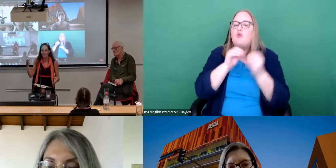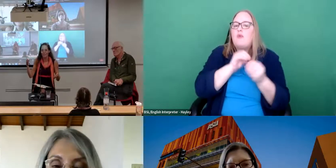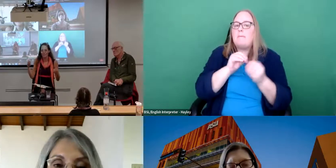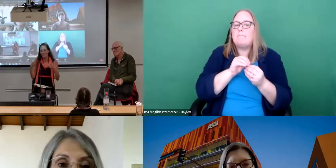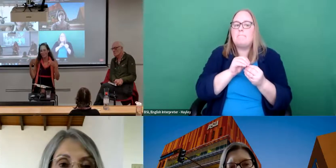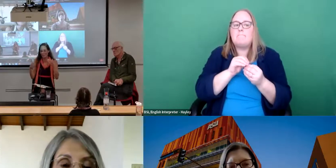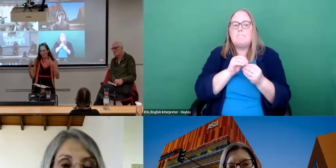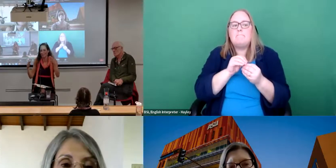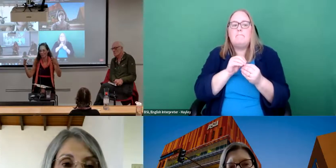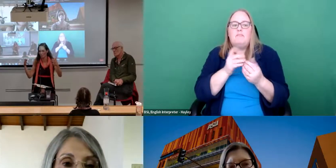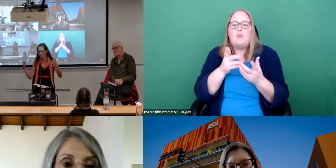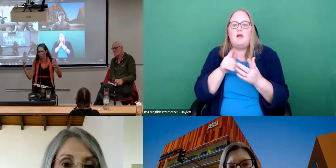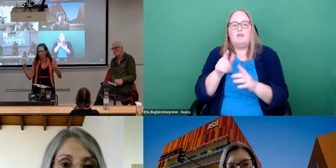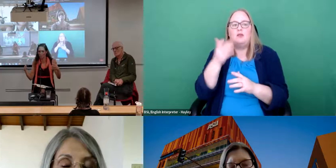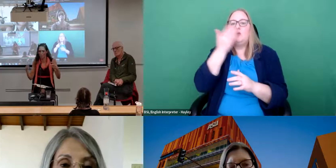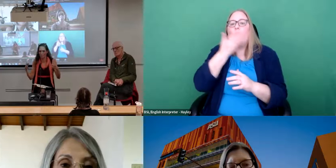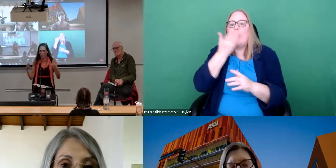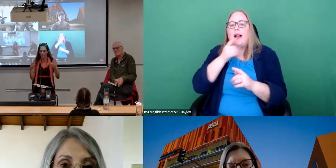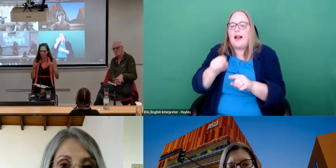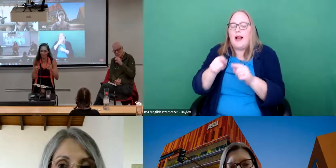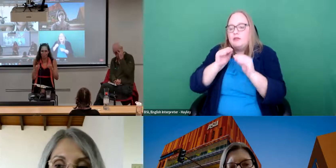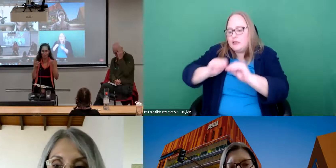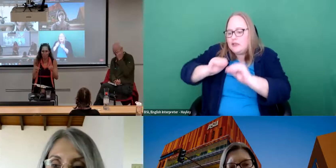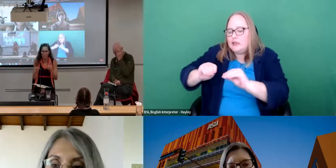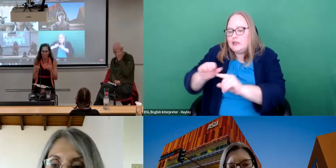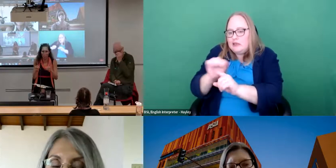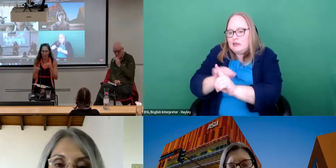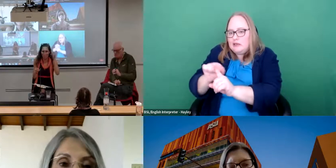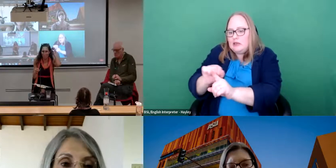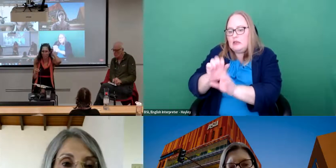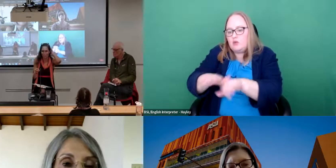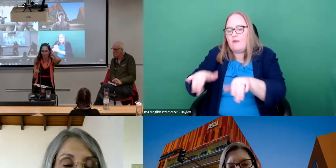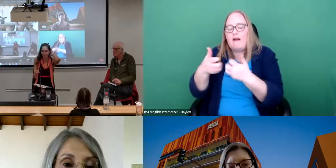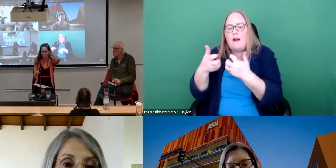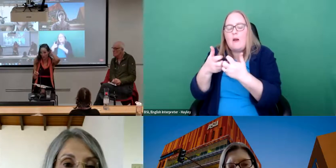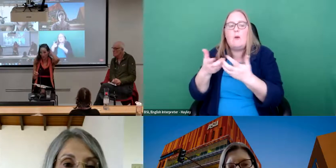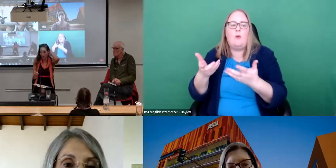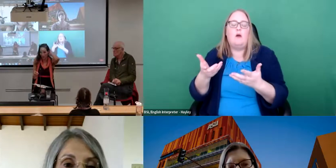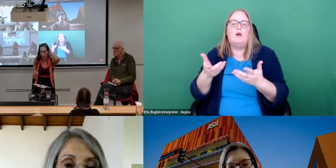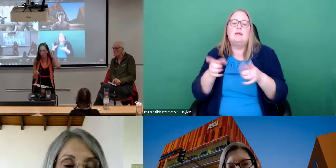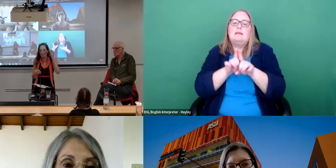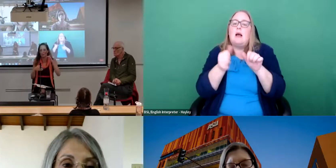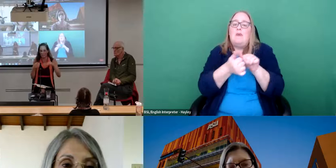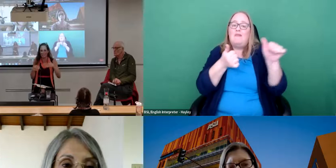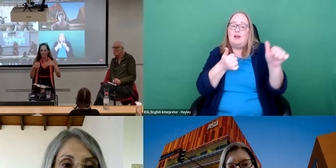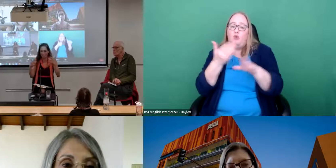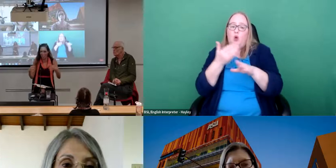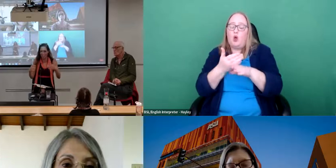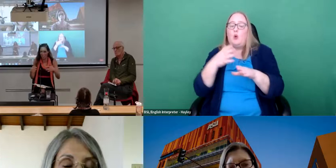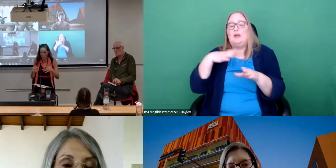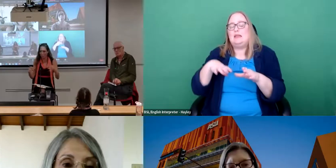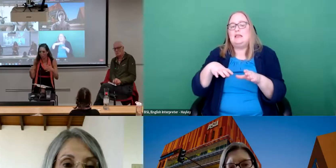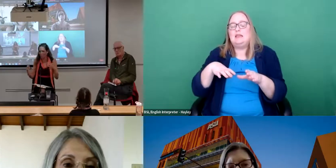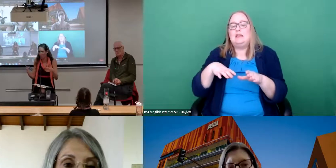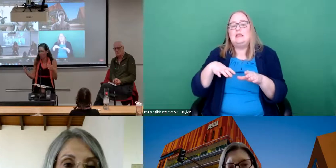So it's a little bit like factory work, right? We actually need a lot of people who can maintain and manage digital systems, not people who can critically